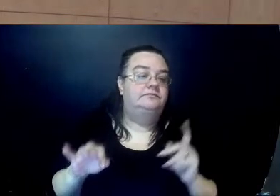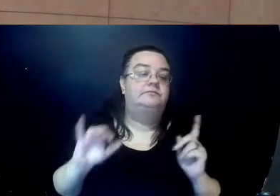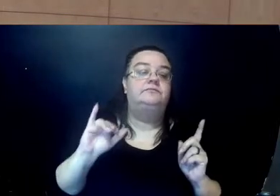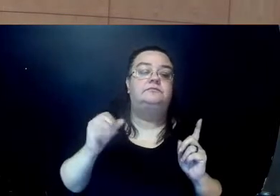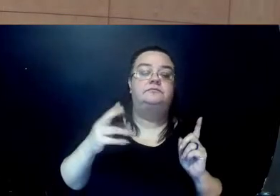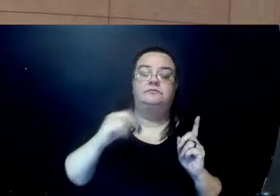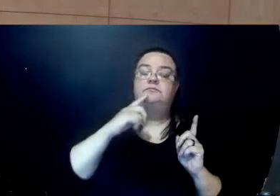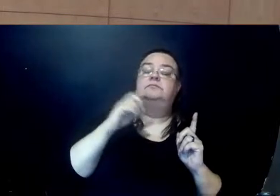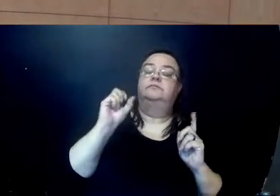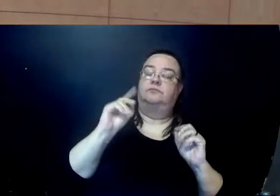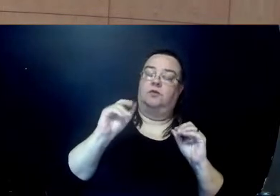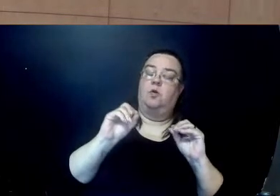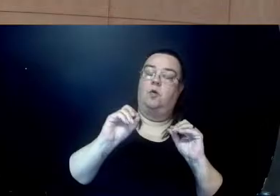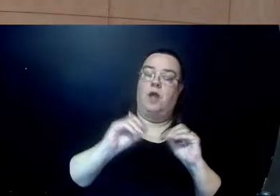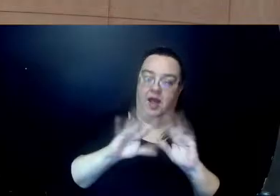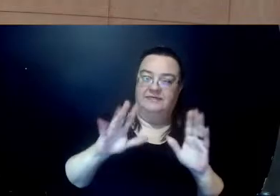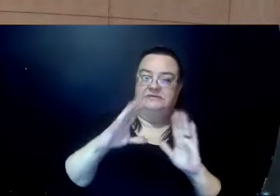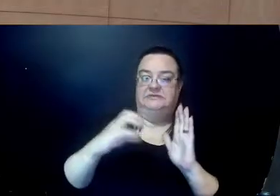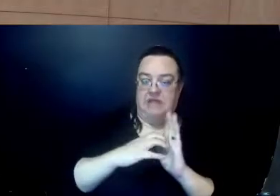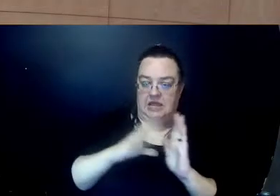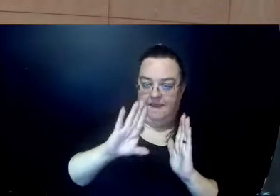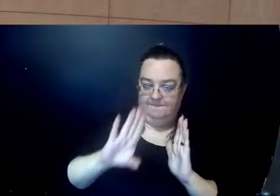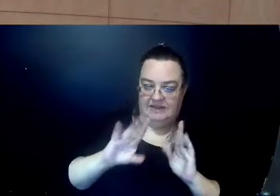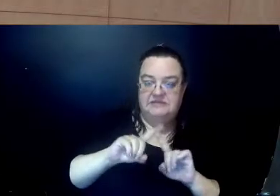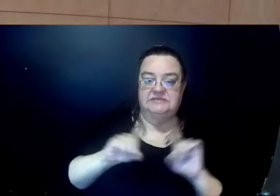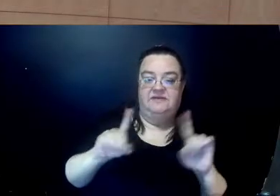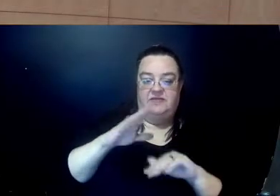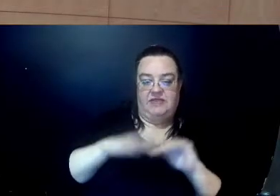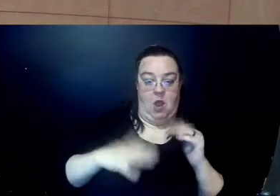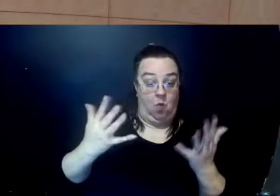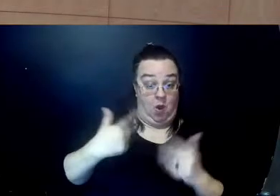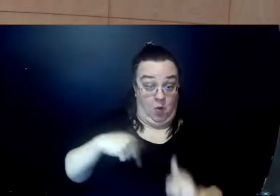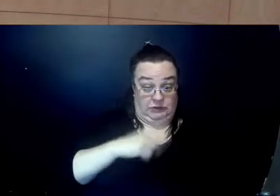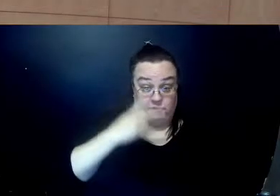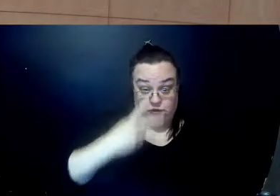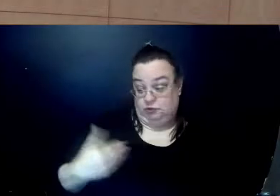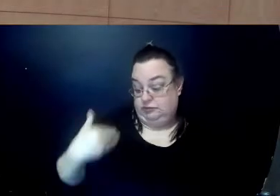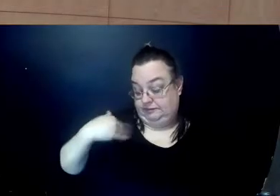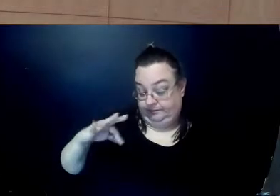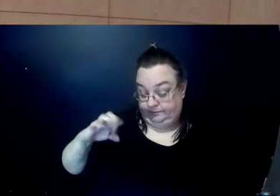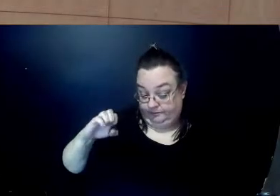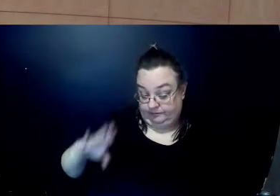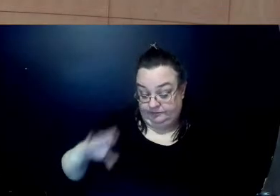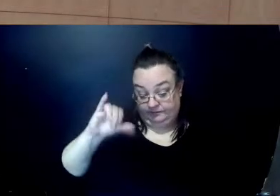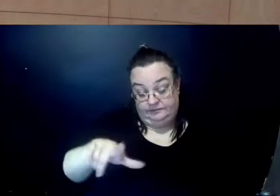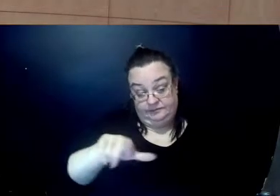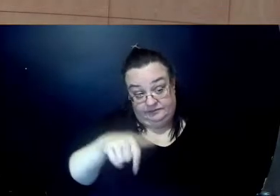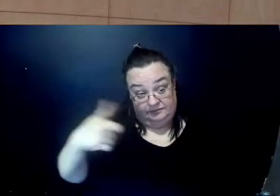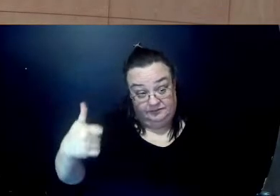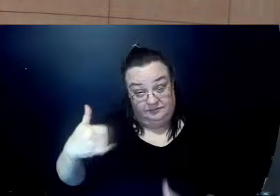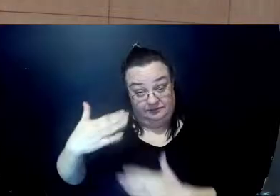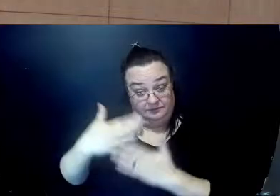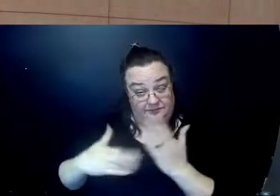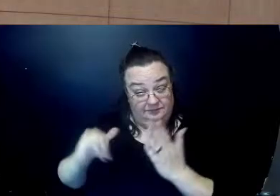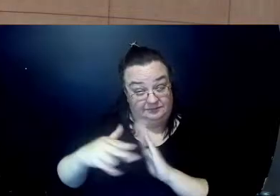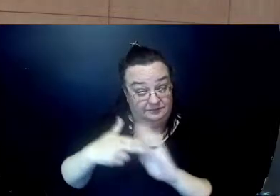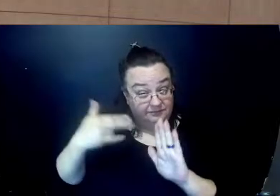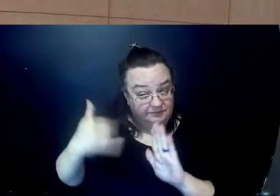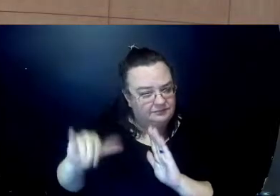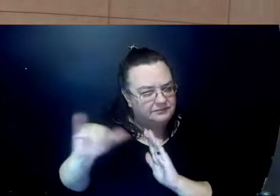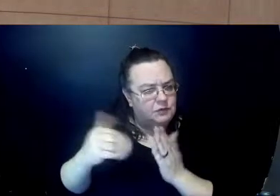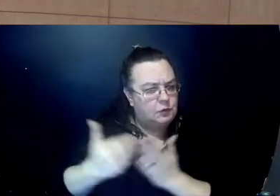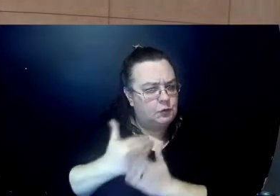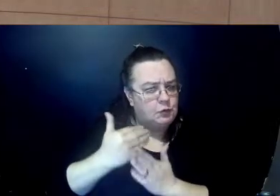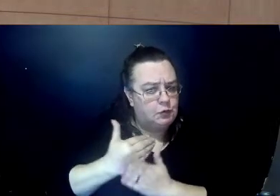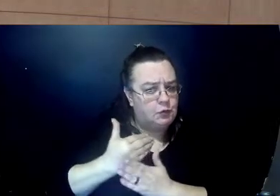Section B was different from what we saw in February, and is this other section in highlight also new from